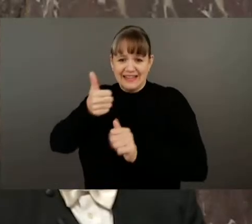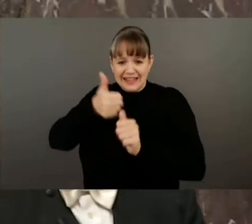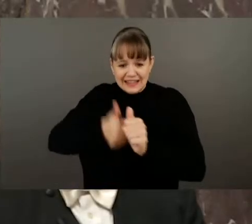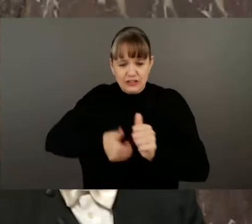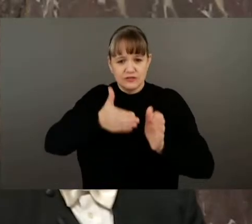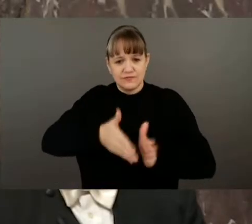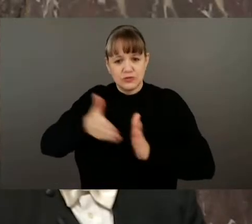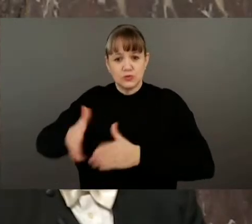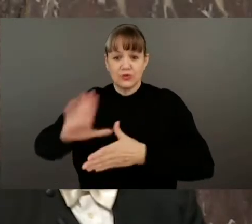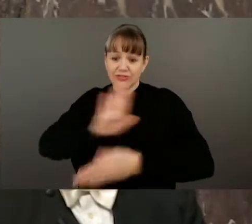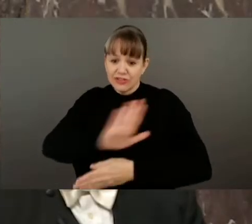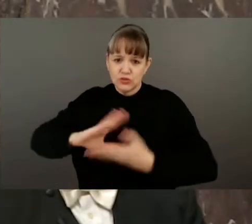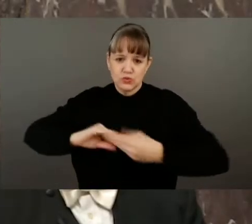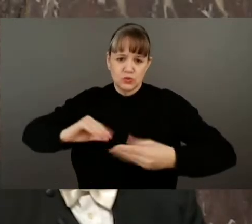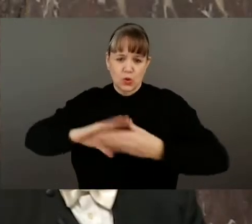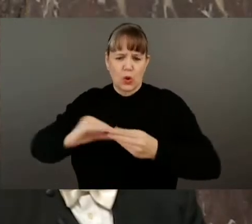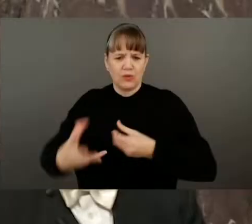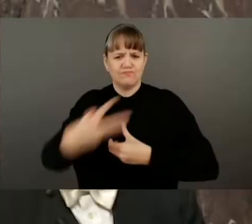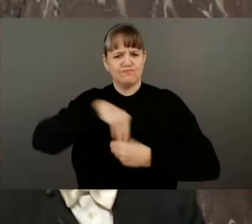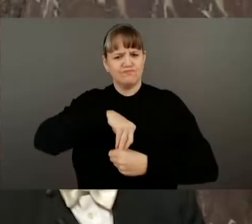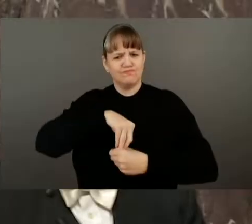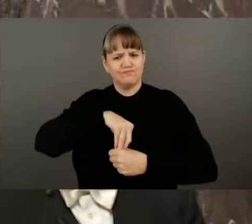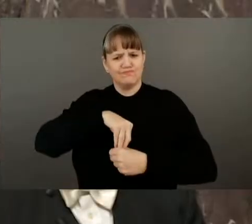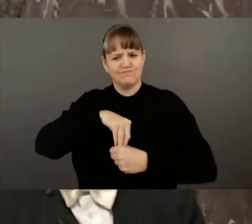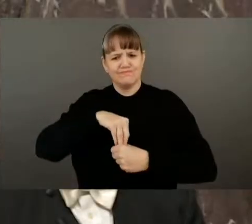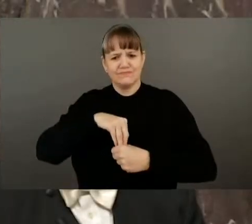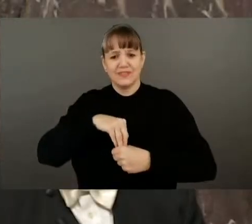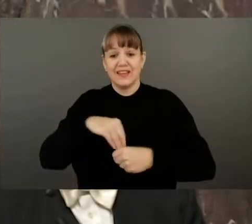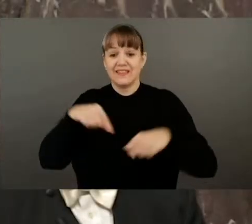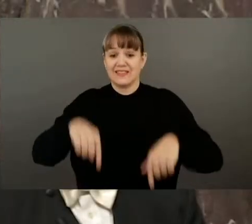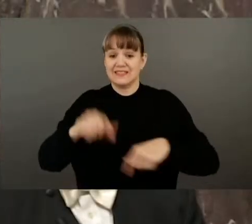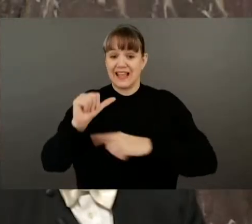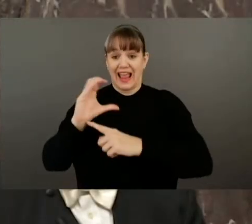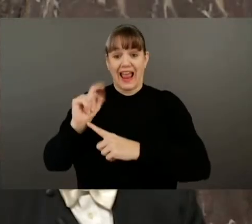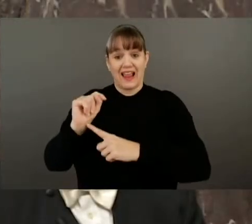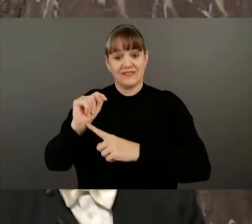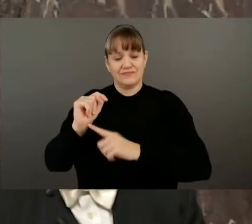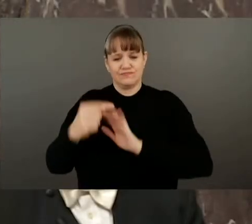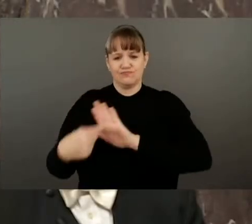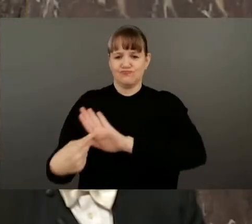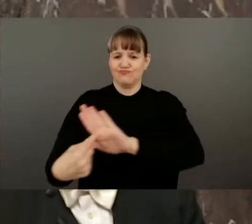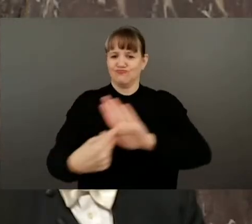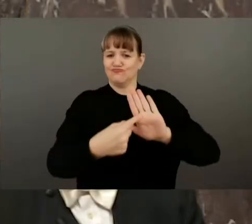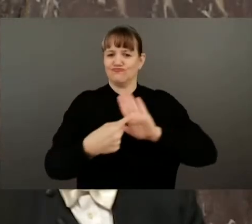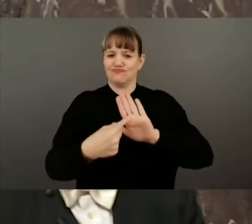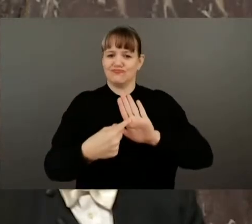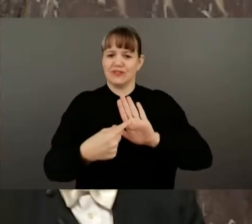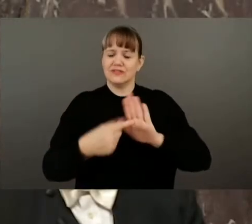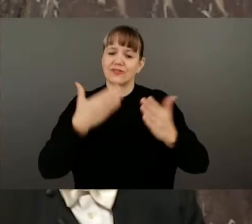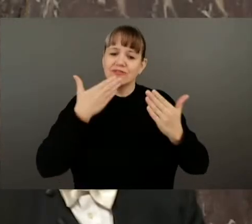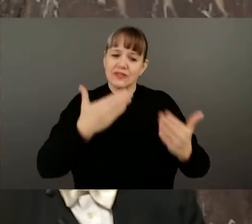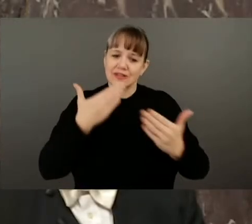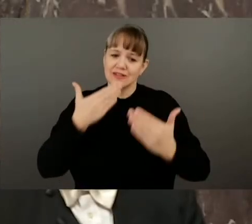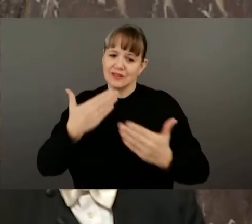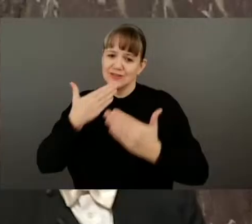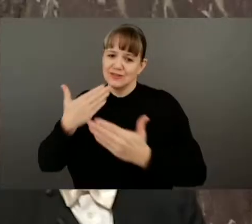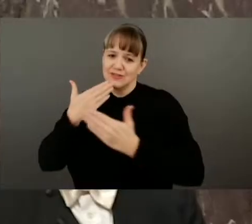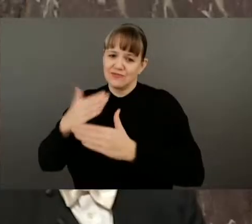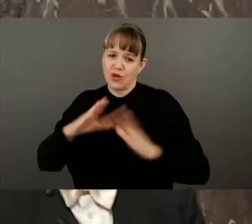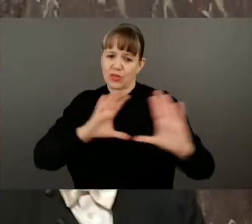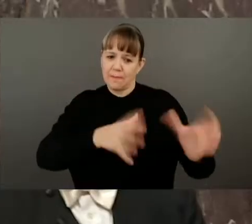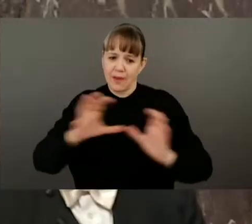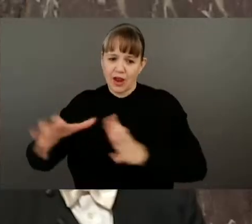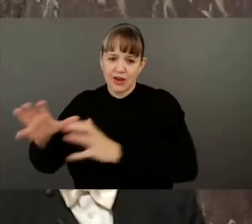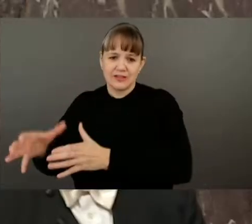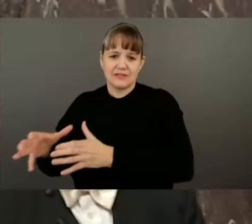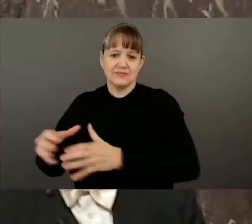visible. Thanks to all the colleagues across all parties, to committee members, to the clerks and staff, and to the elders and Korean